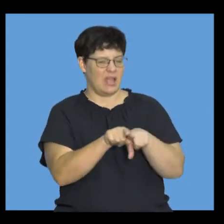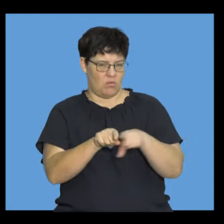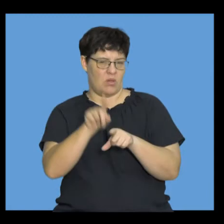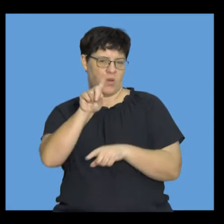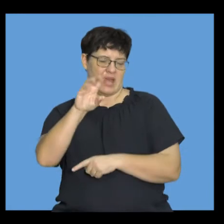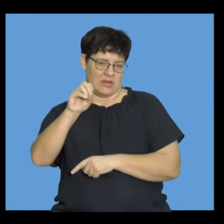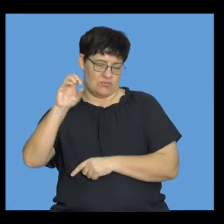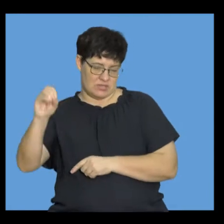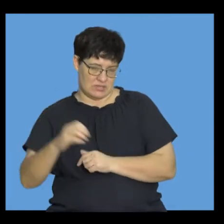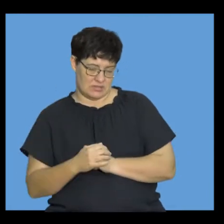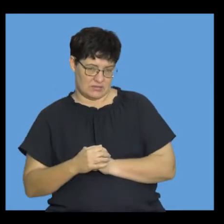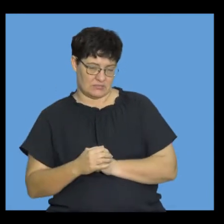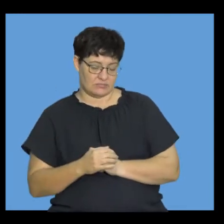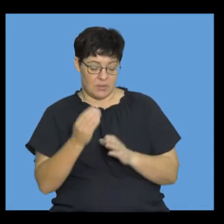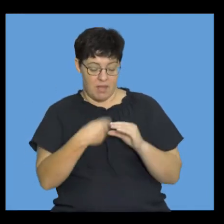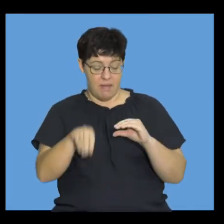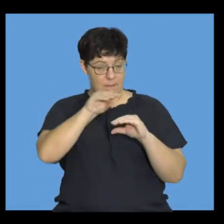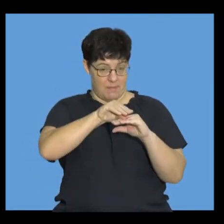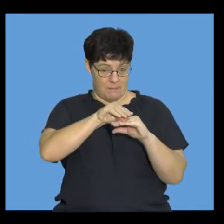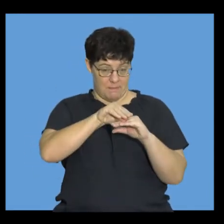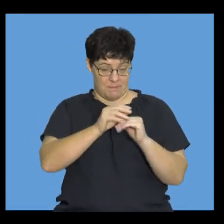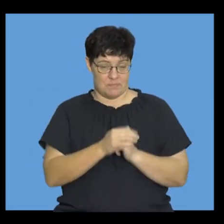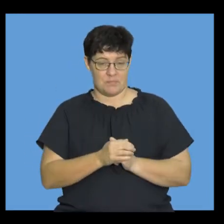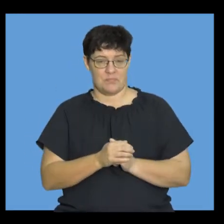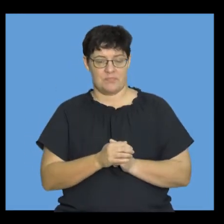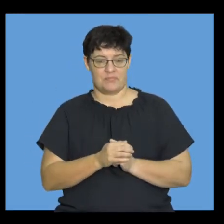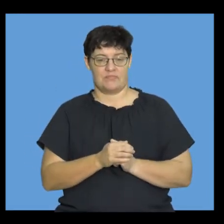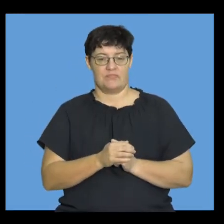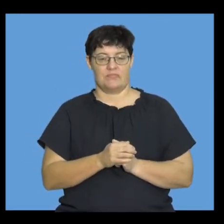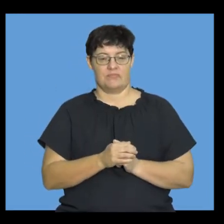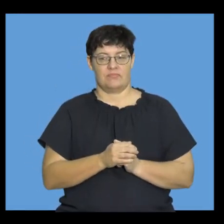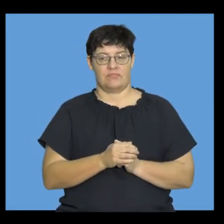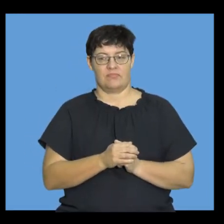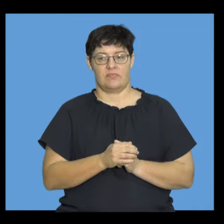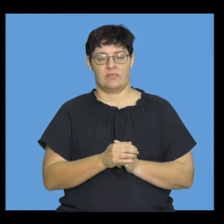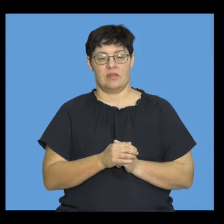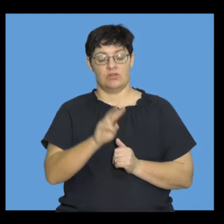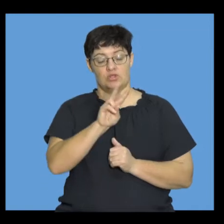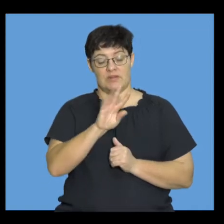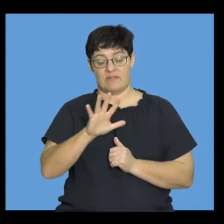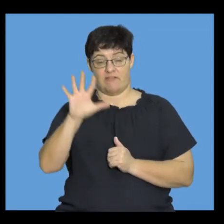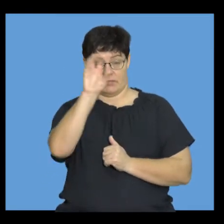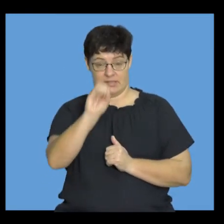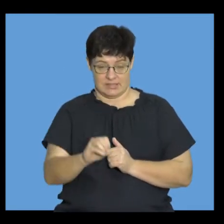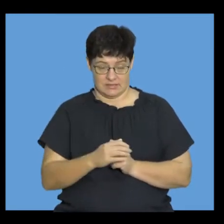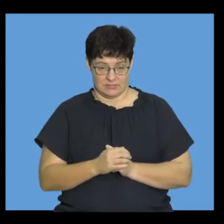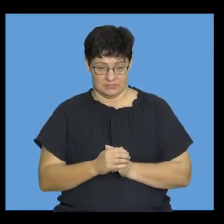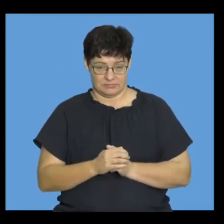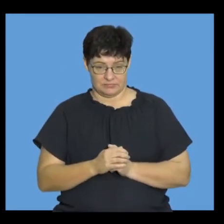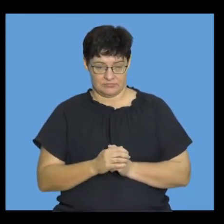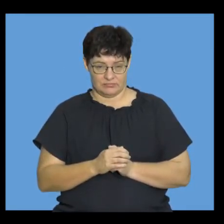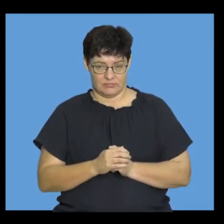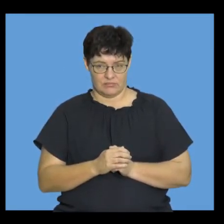100. Your markup, in this case here, is equal to 25%. Obviously, that's